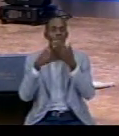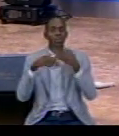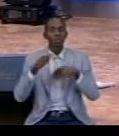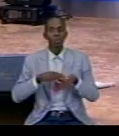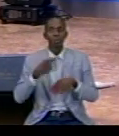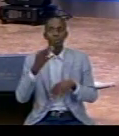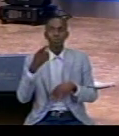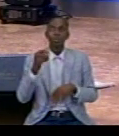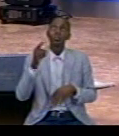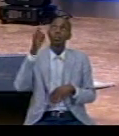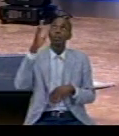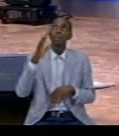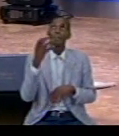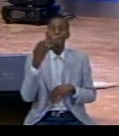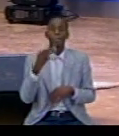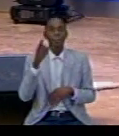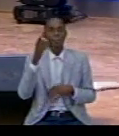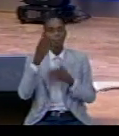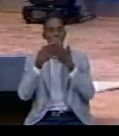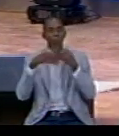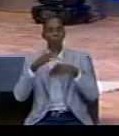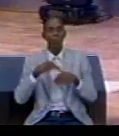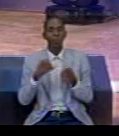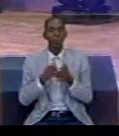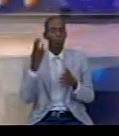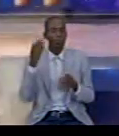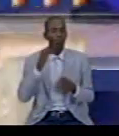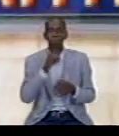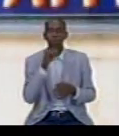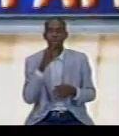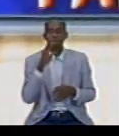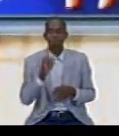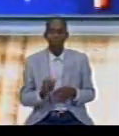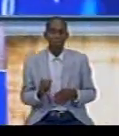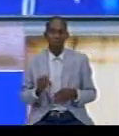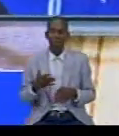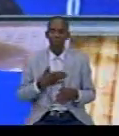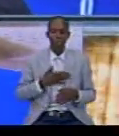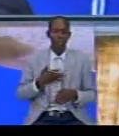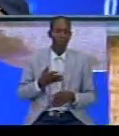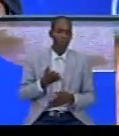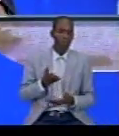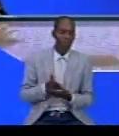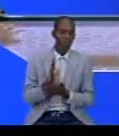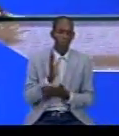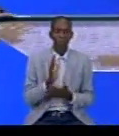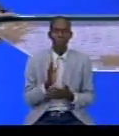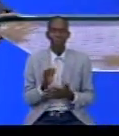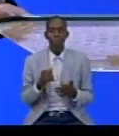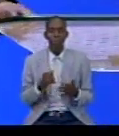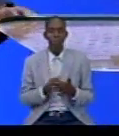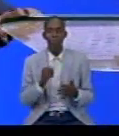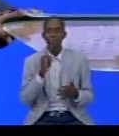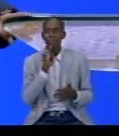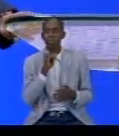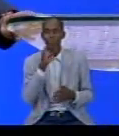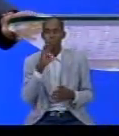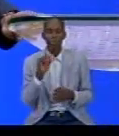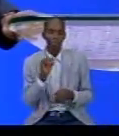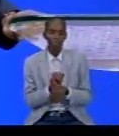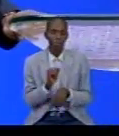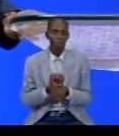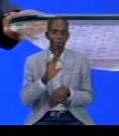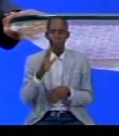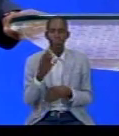the God of heaven. It wasn't by merit, the works of our hand, a character in